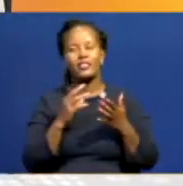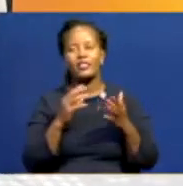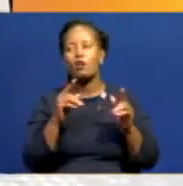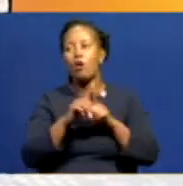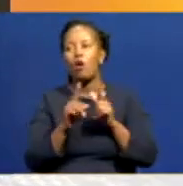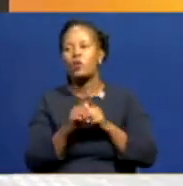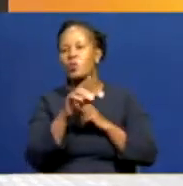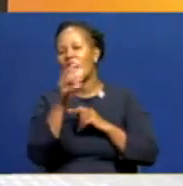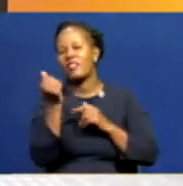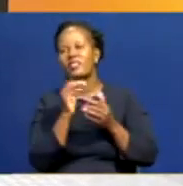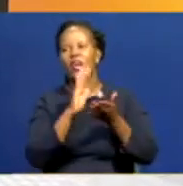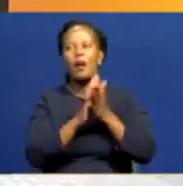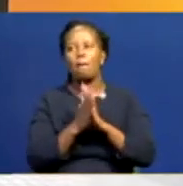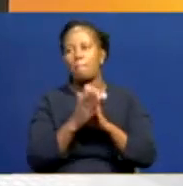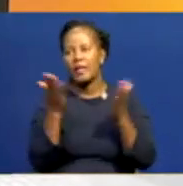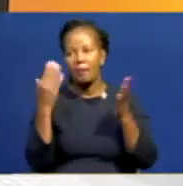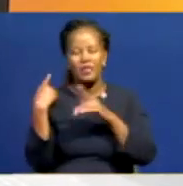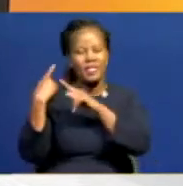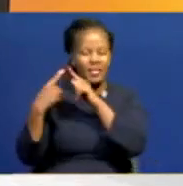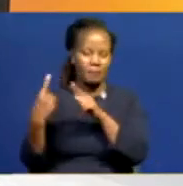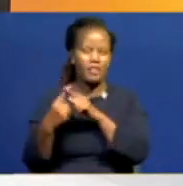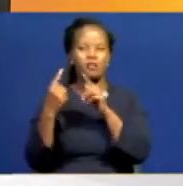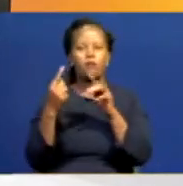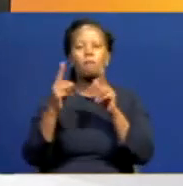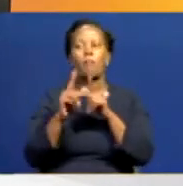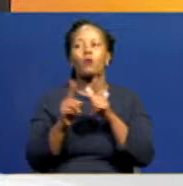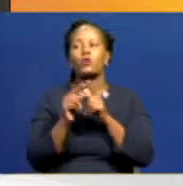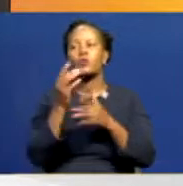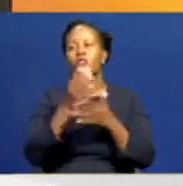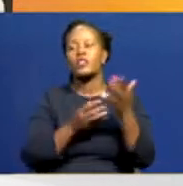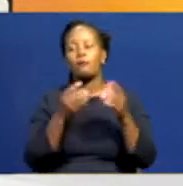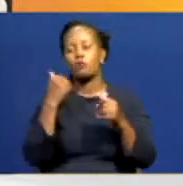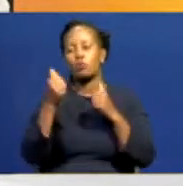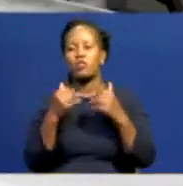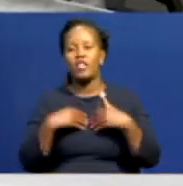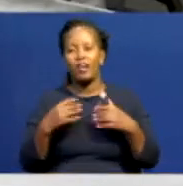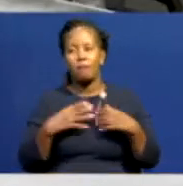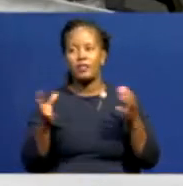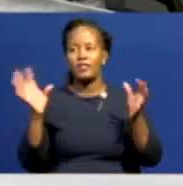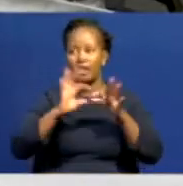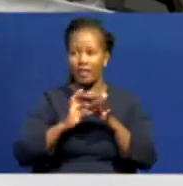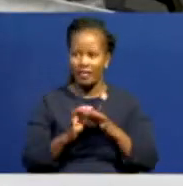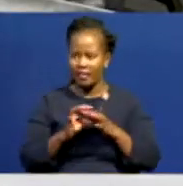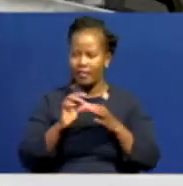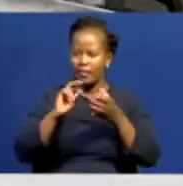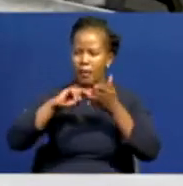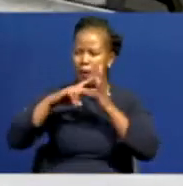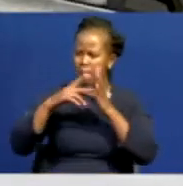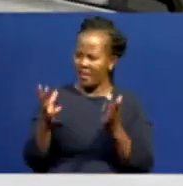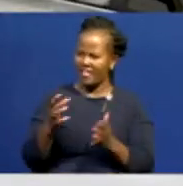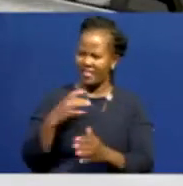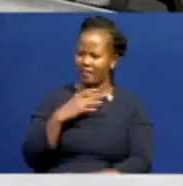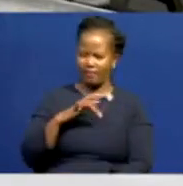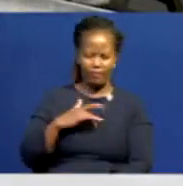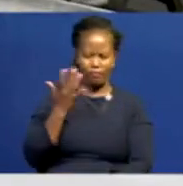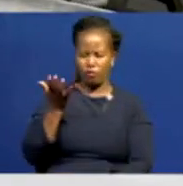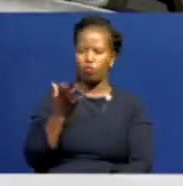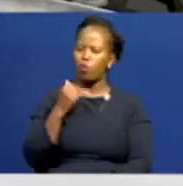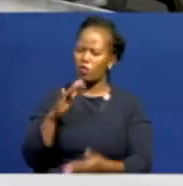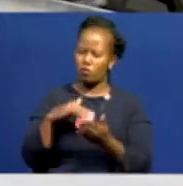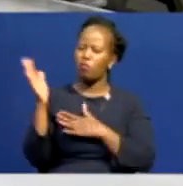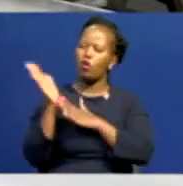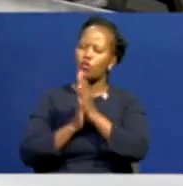youth. They are eighth, I think. They are eighth Africa Cup of Actually, Nations. Actually, so they feel like we need new blood. Yeah, talking about